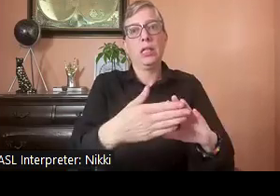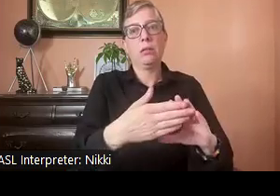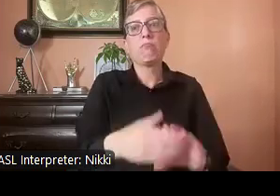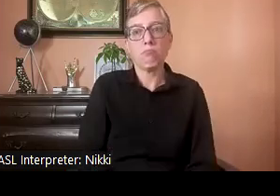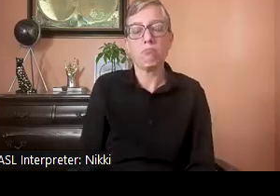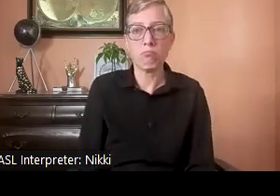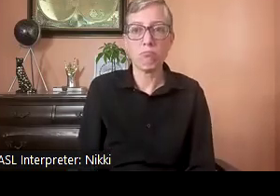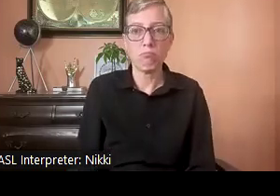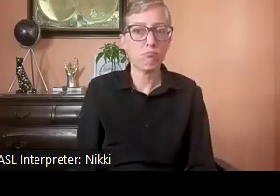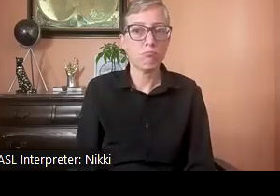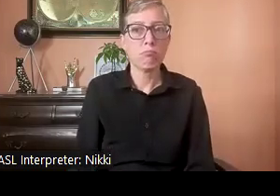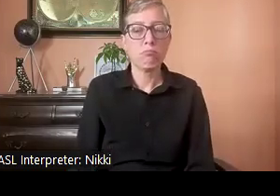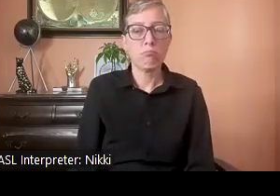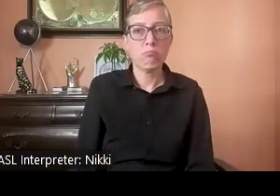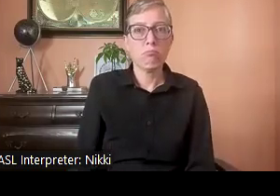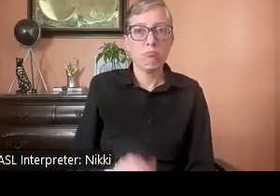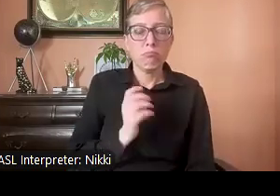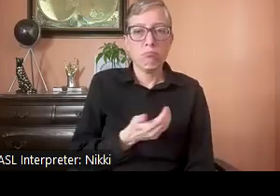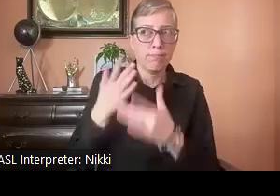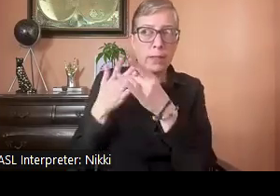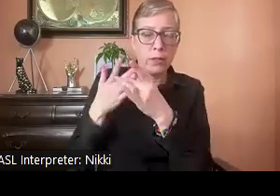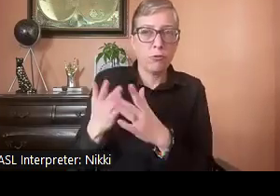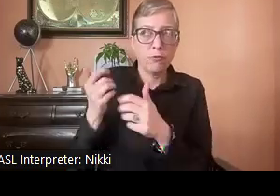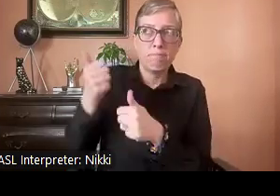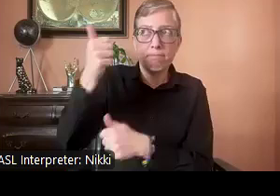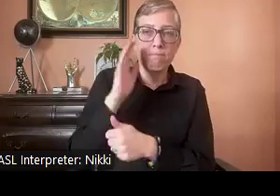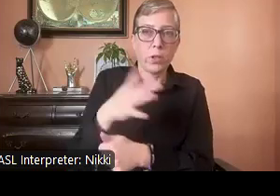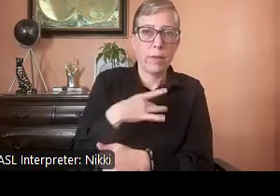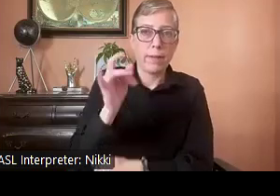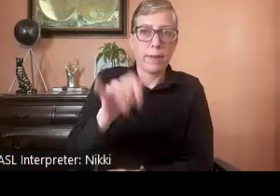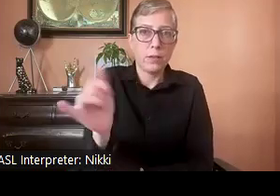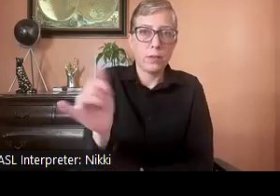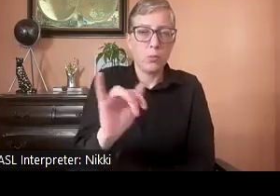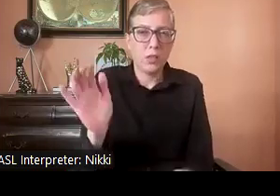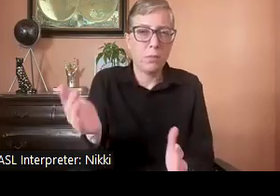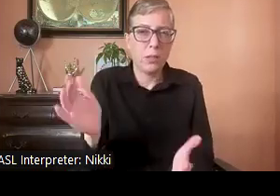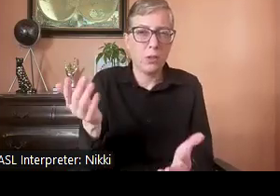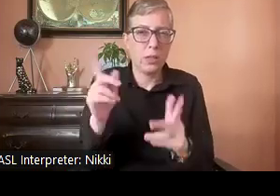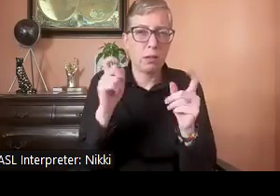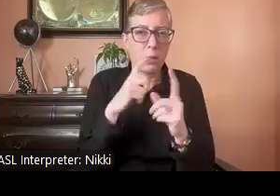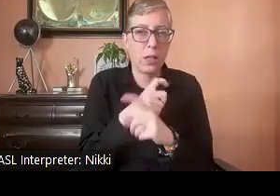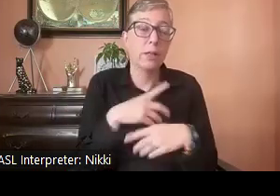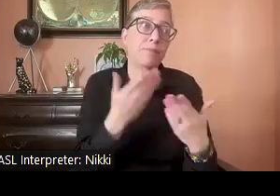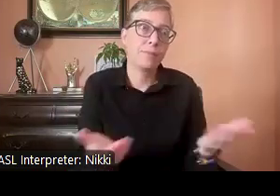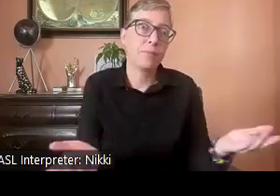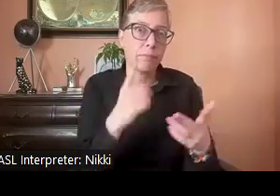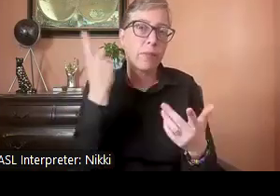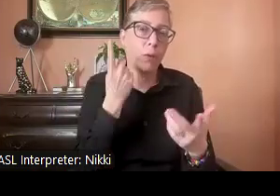know that's something leadership would like too, but it's sort of complicated, as these things always